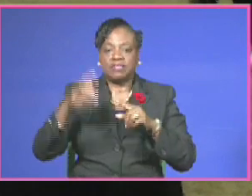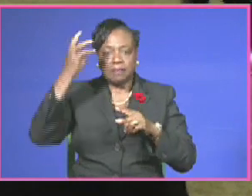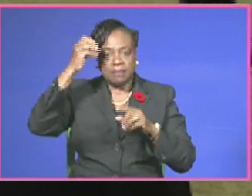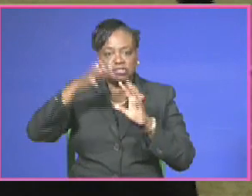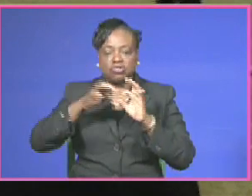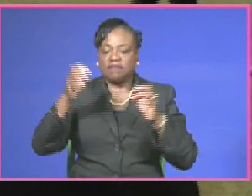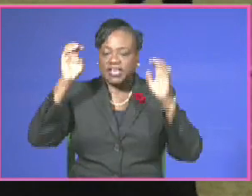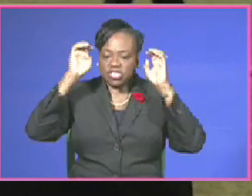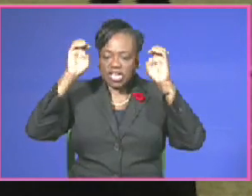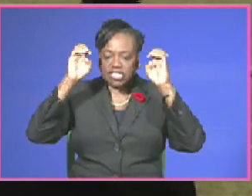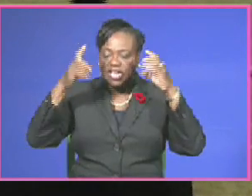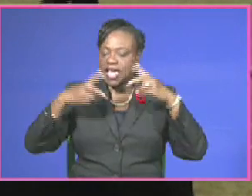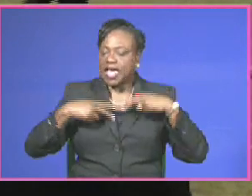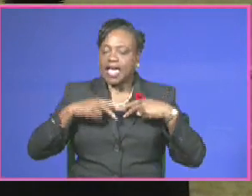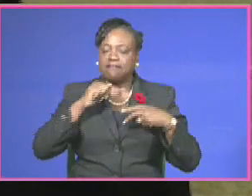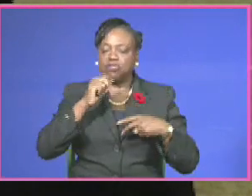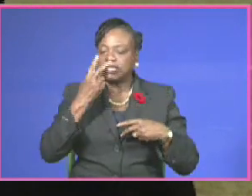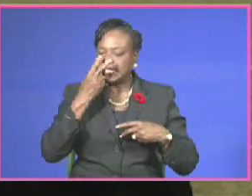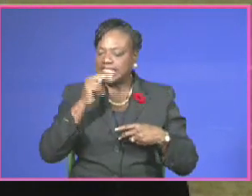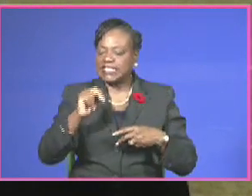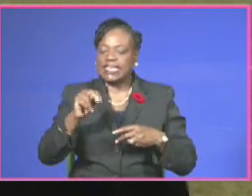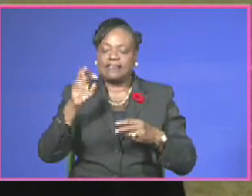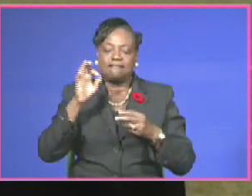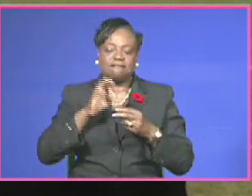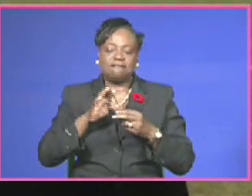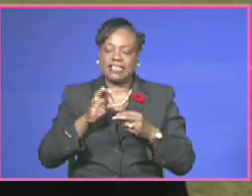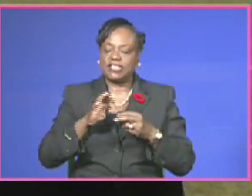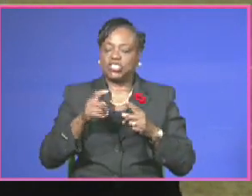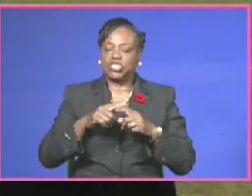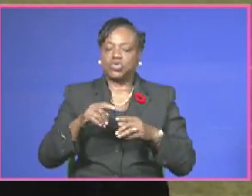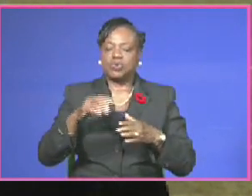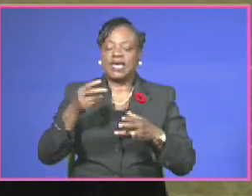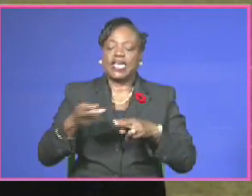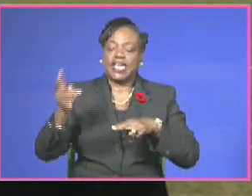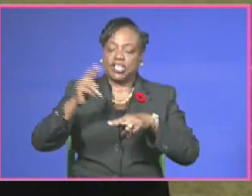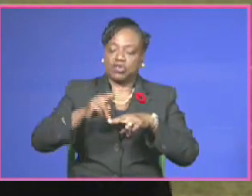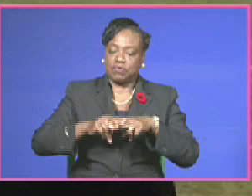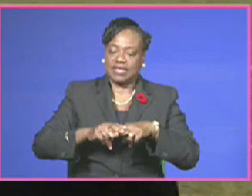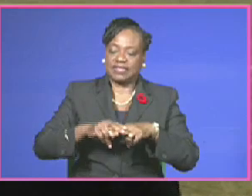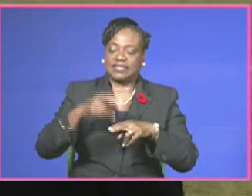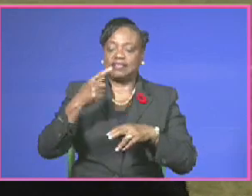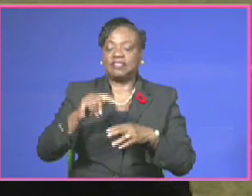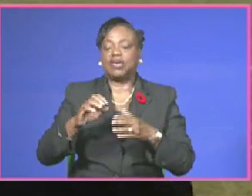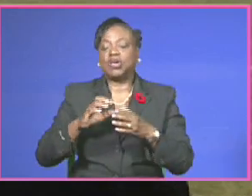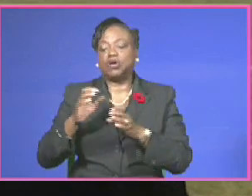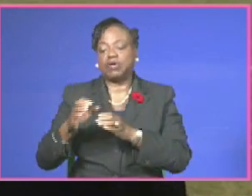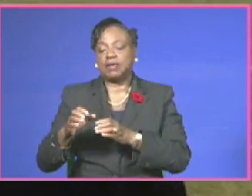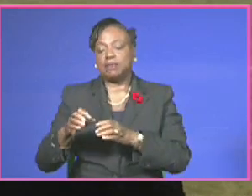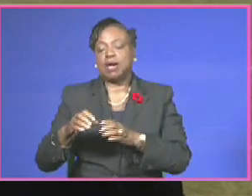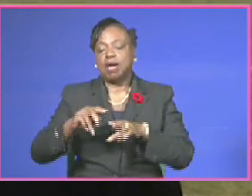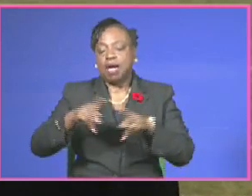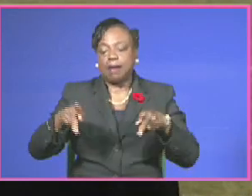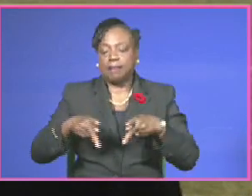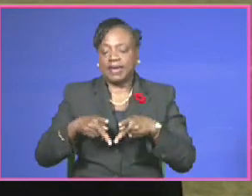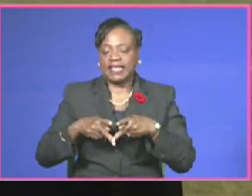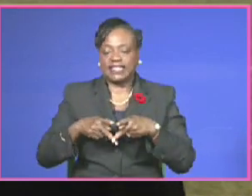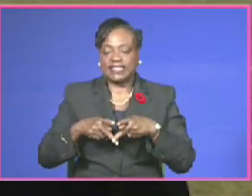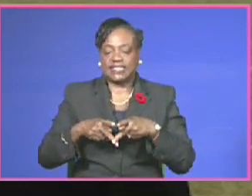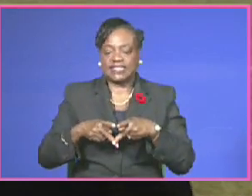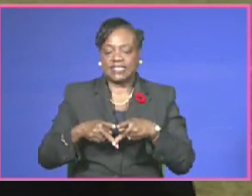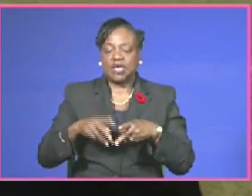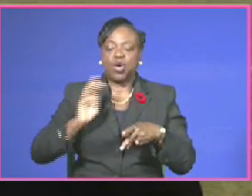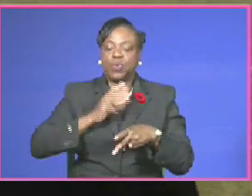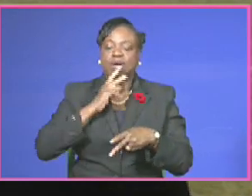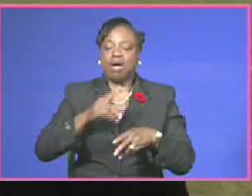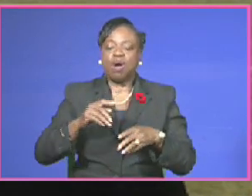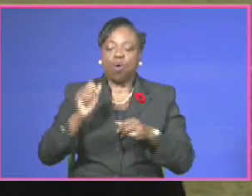Education has not seen fit yet to increase the curriculum or the space allotted for them on the curriculum. But we're working towards it, and we're hopeful that